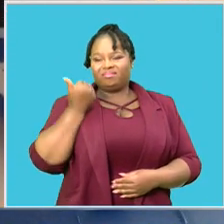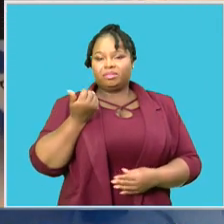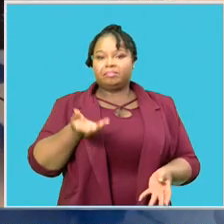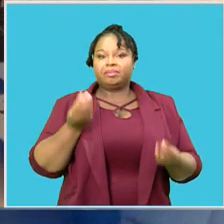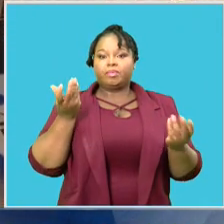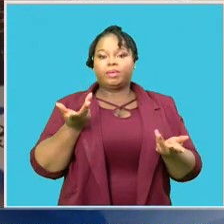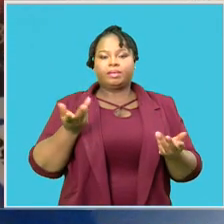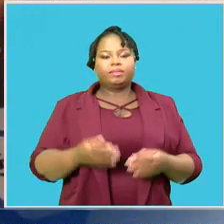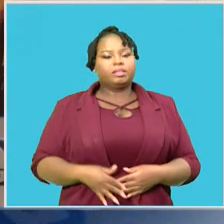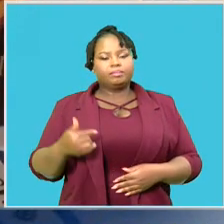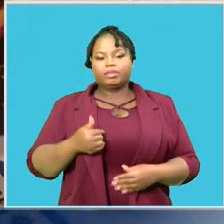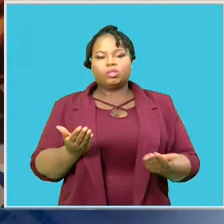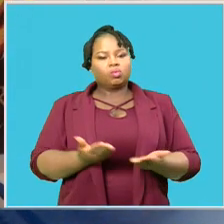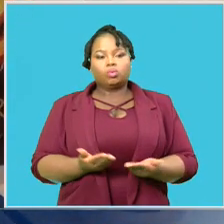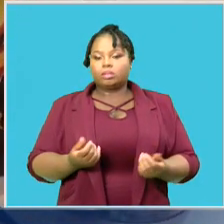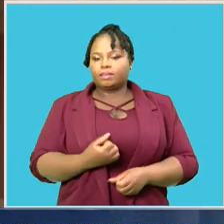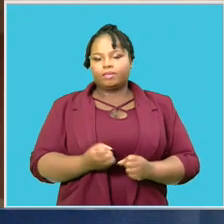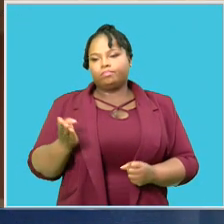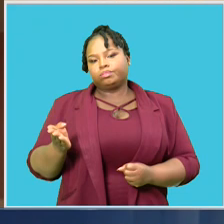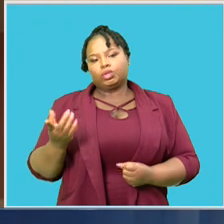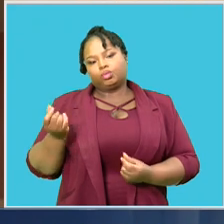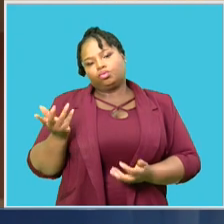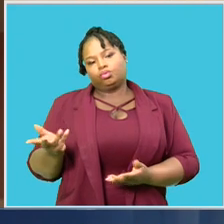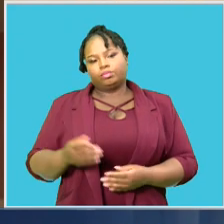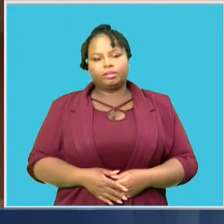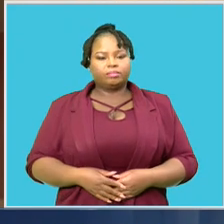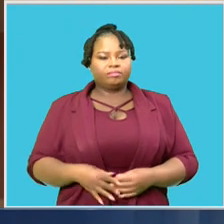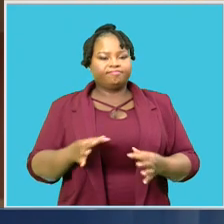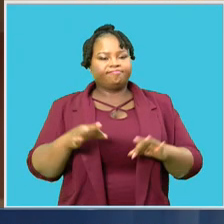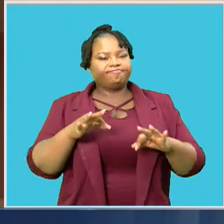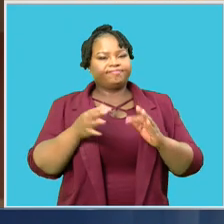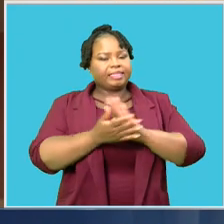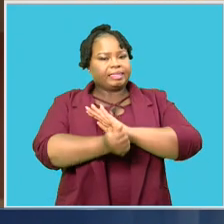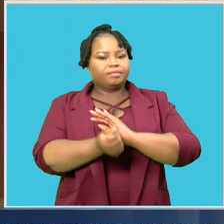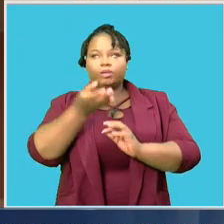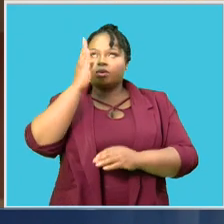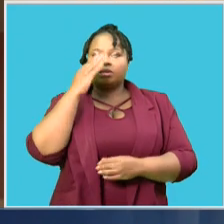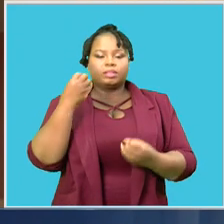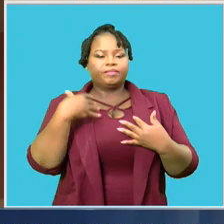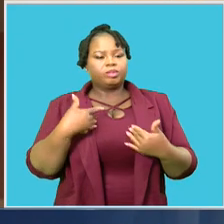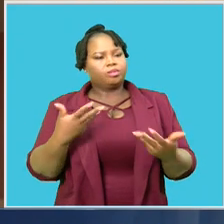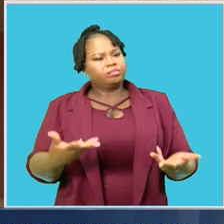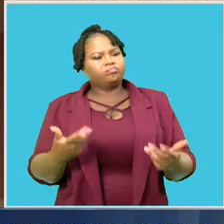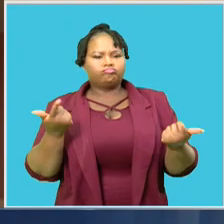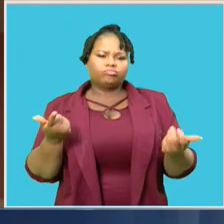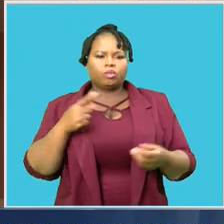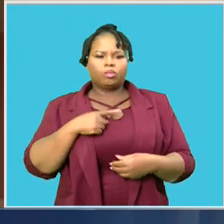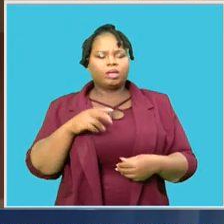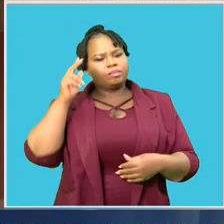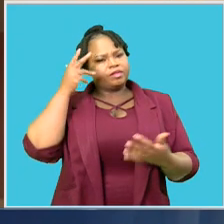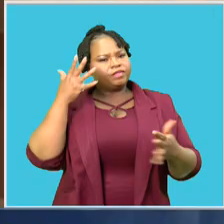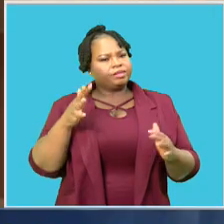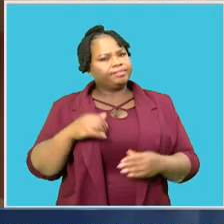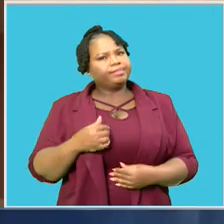that you need. I didn't go to school to do this. It's just a gift that I got. It's from God. So I was like, okay, after I graduated,